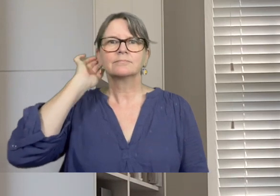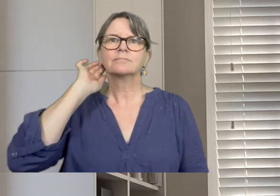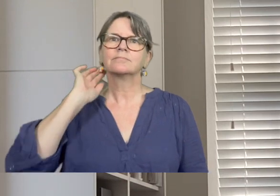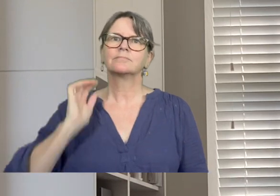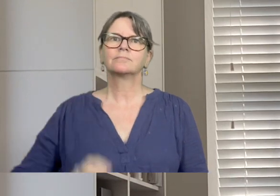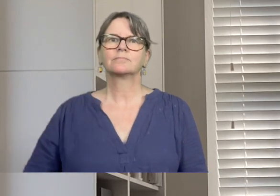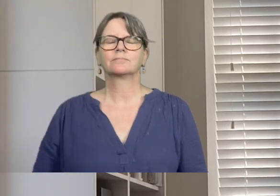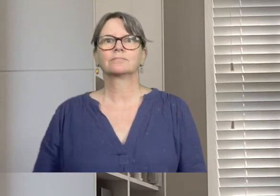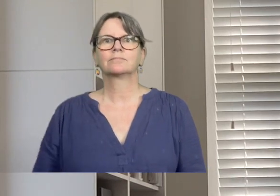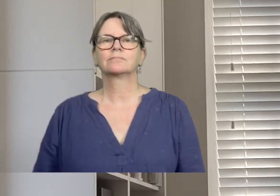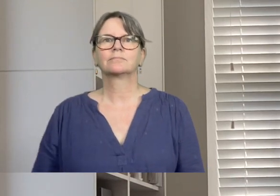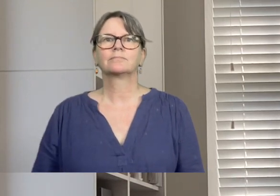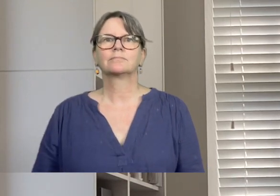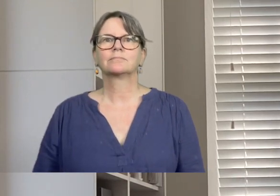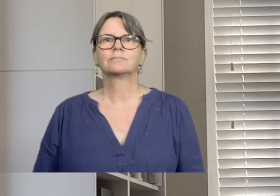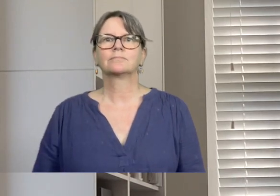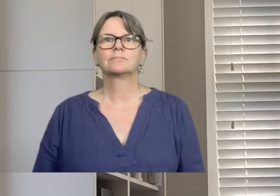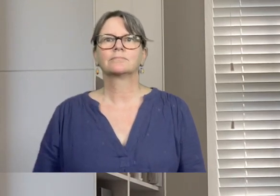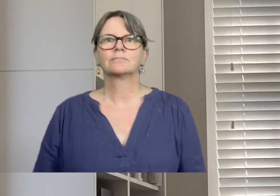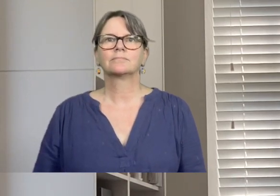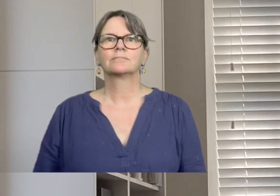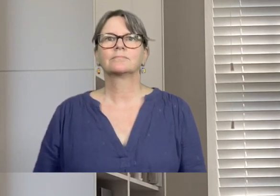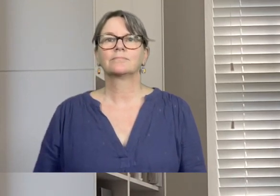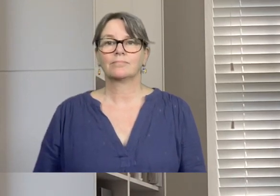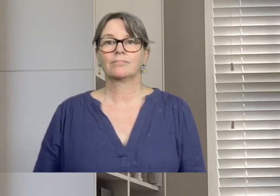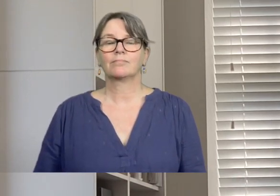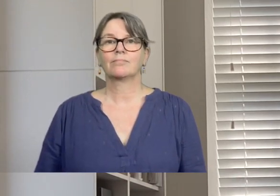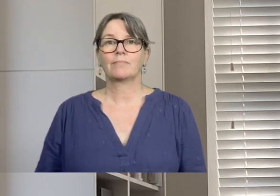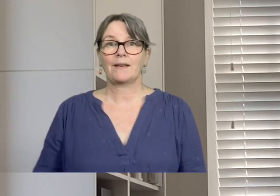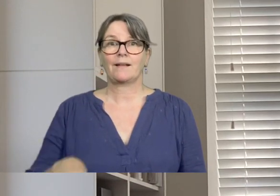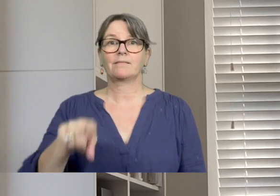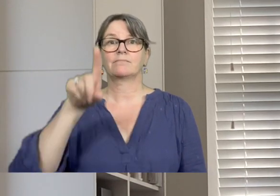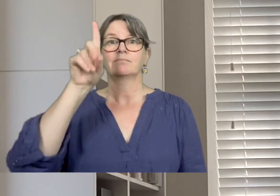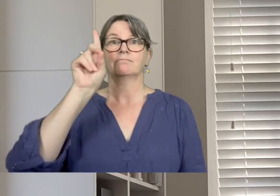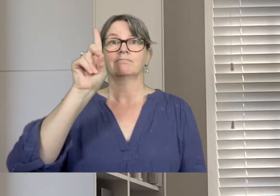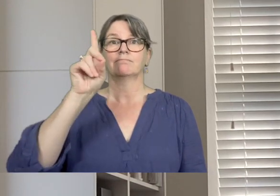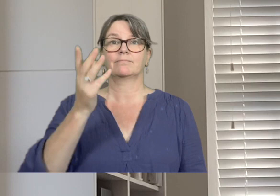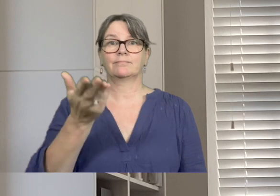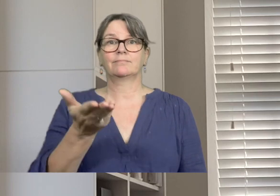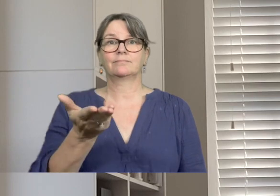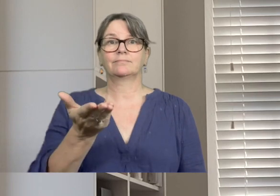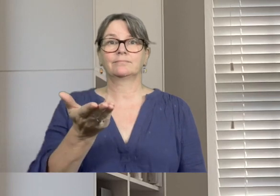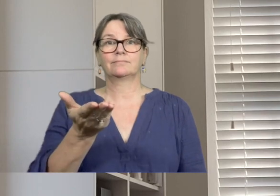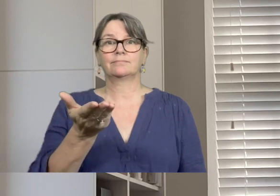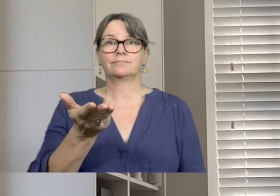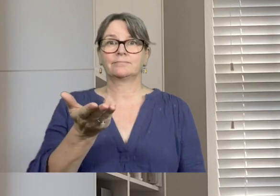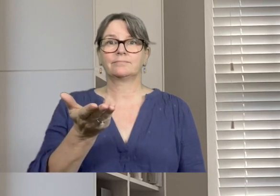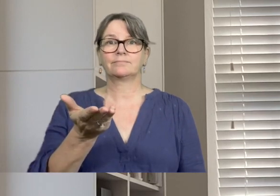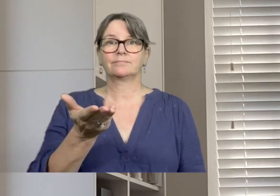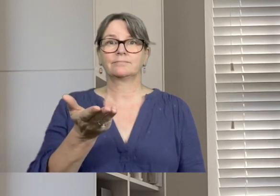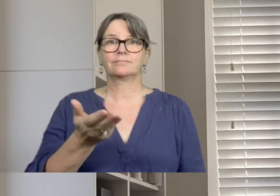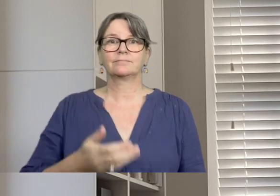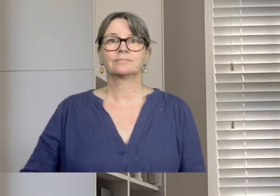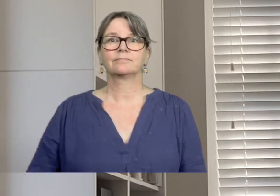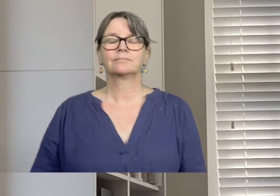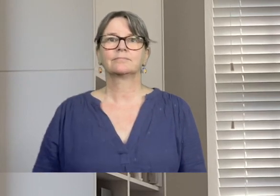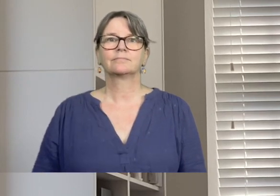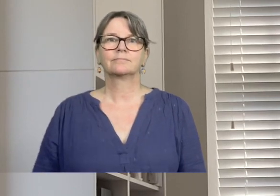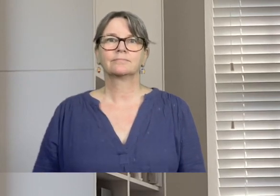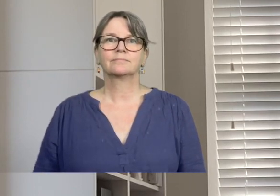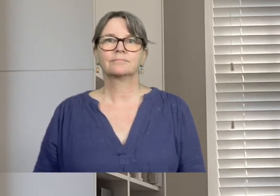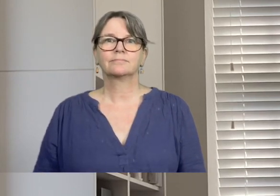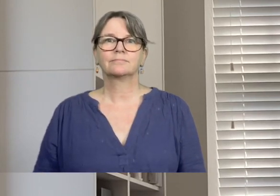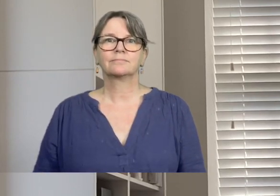band. So get rid of your band. And we're going to send one leg up into the ceiling. We're going to think here,